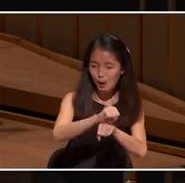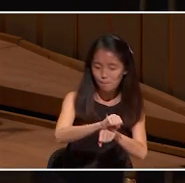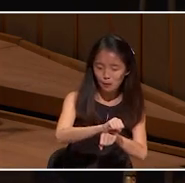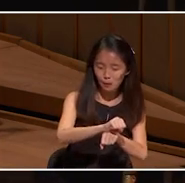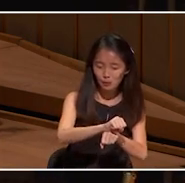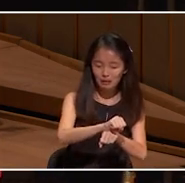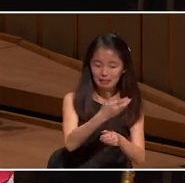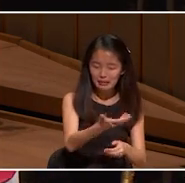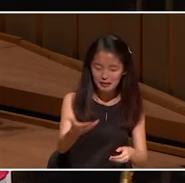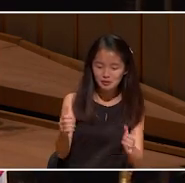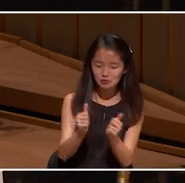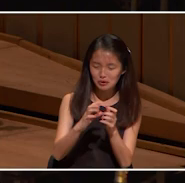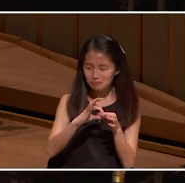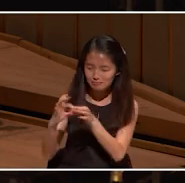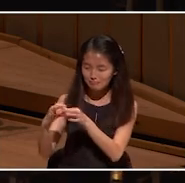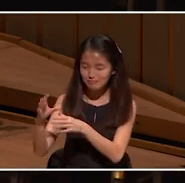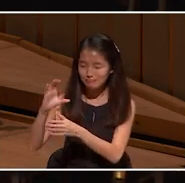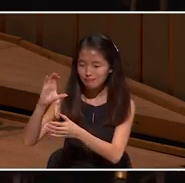Is that quite a challenge for you?